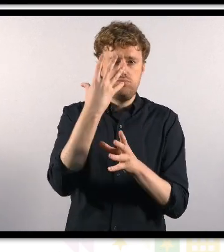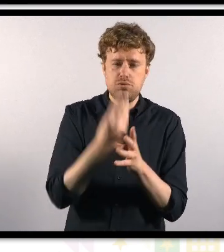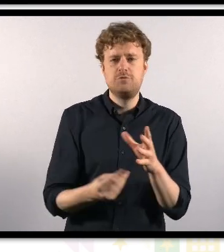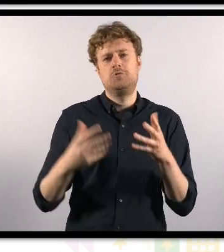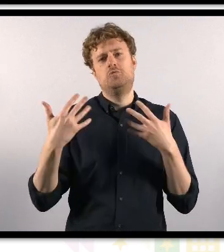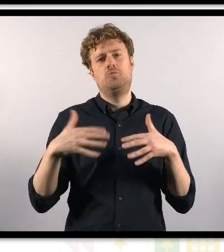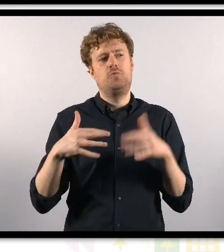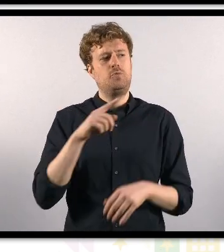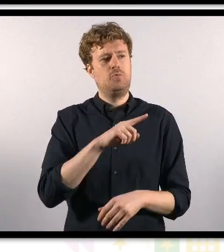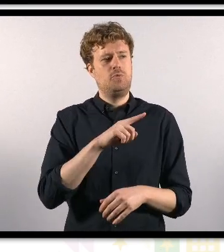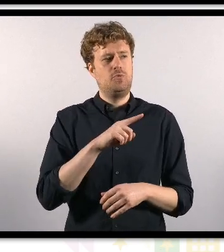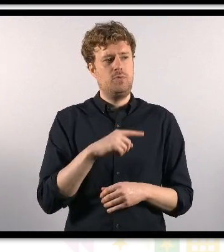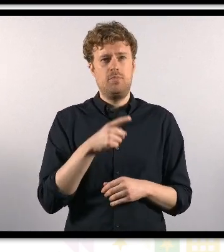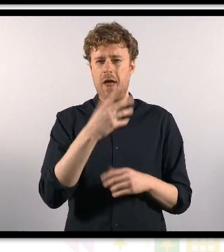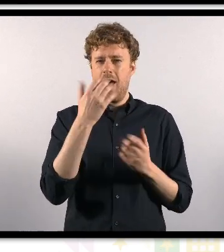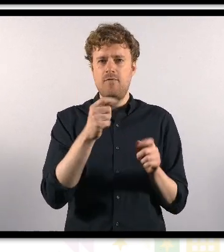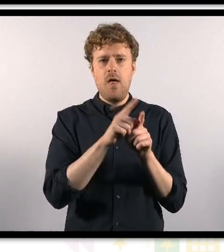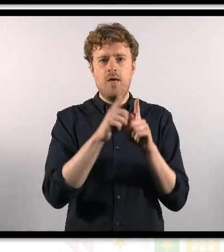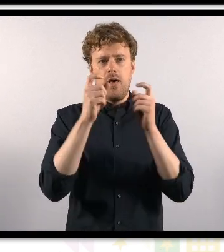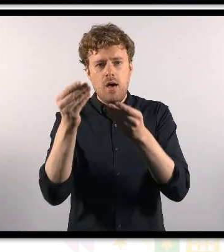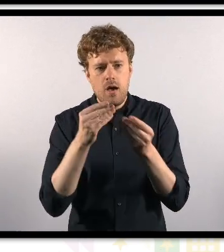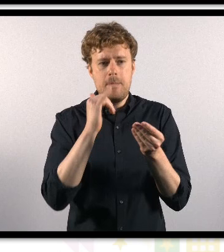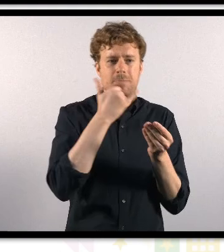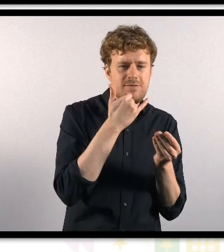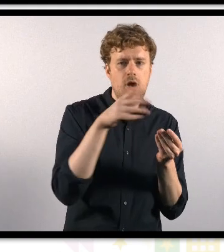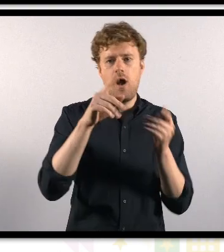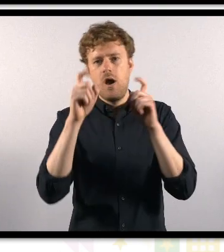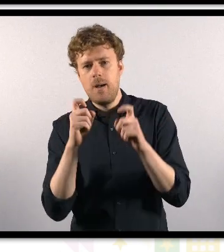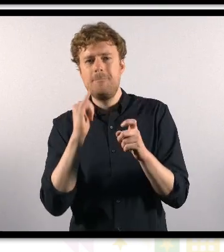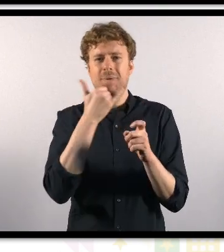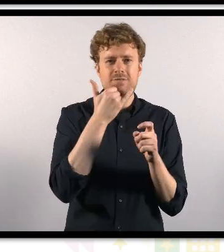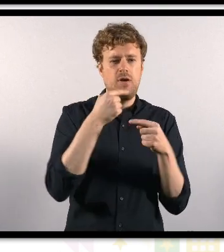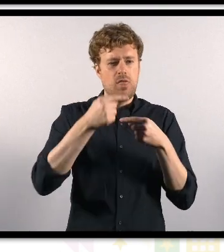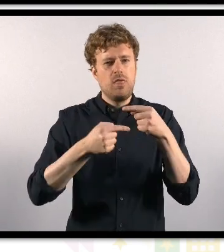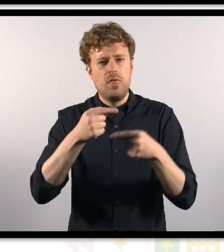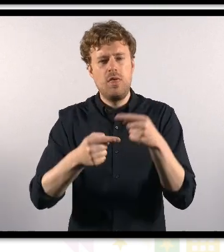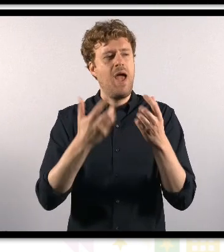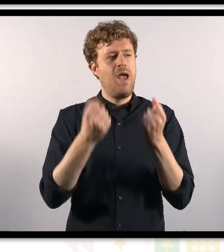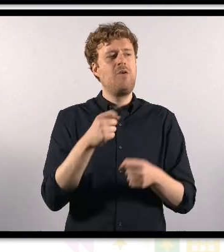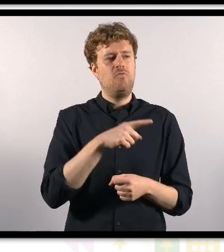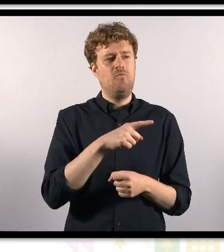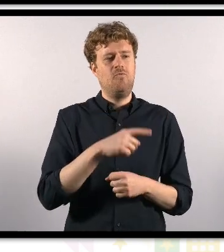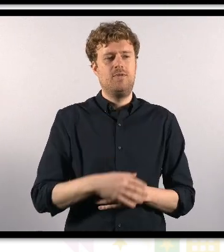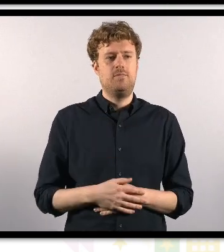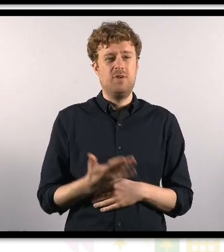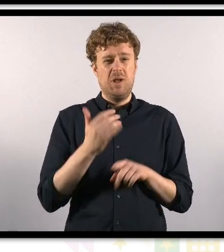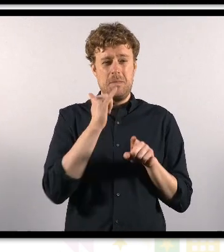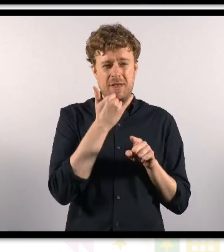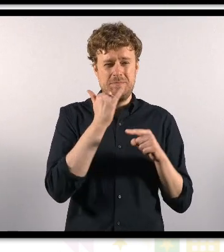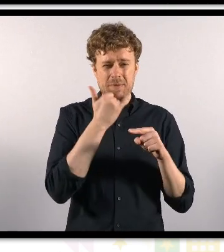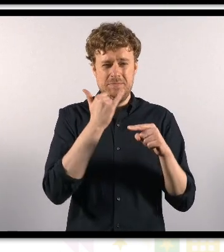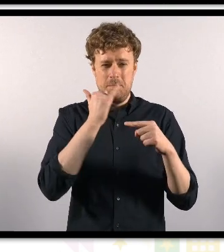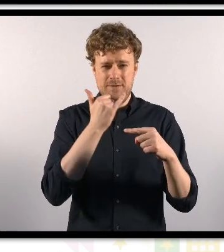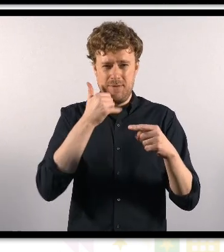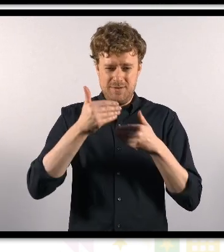things as they fall off a cliff, there was a first pass at innovation, and this was basically machine learning. Shout